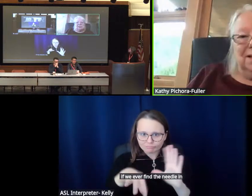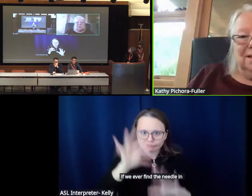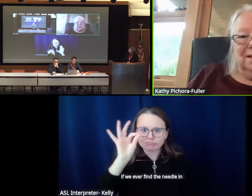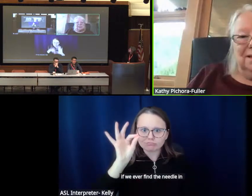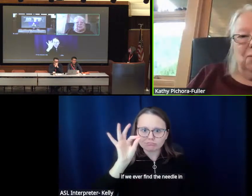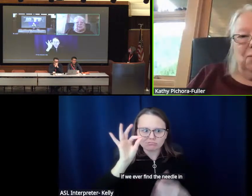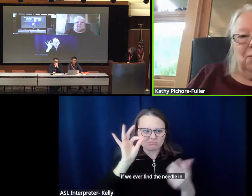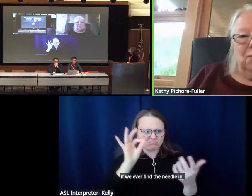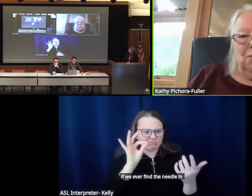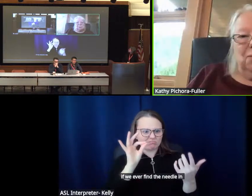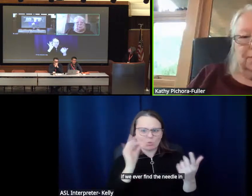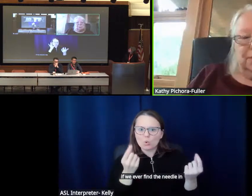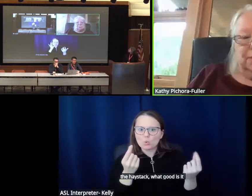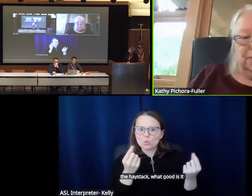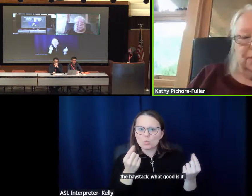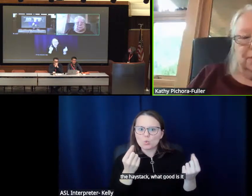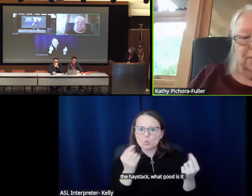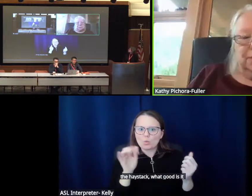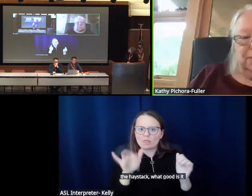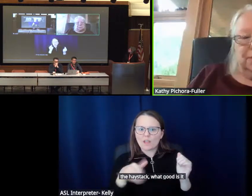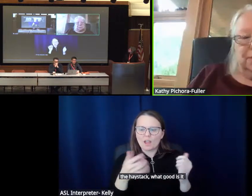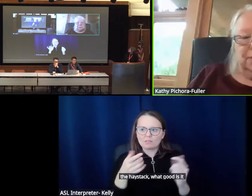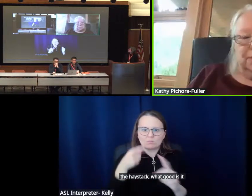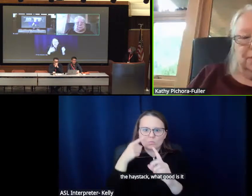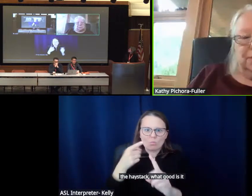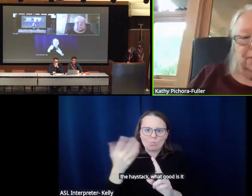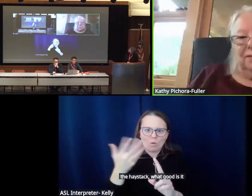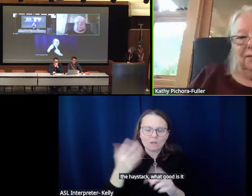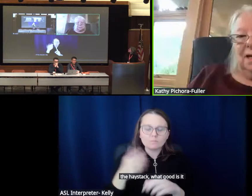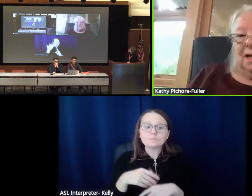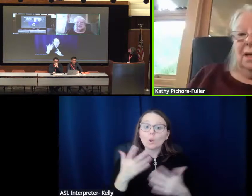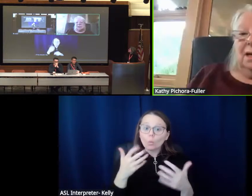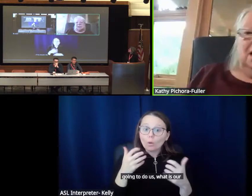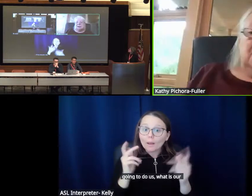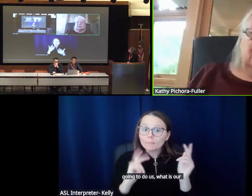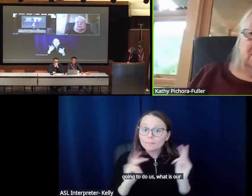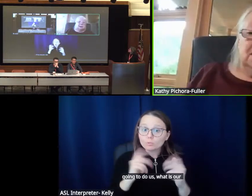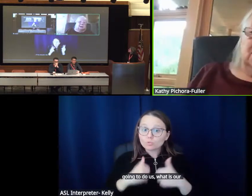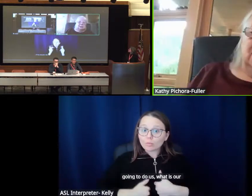us? What is our actual objective? Is it to get people to live